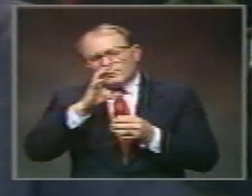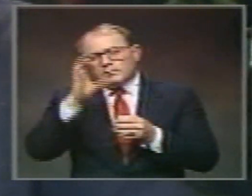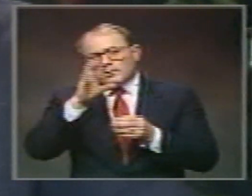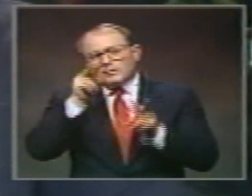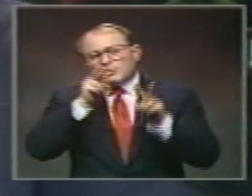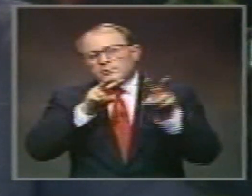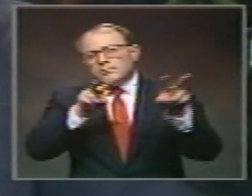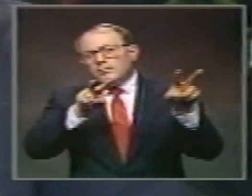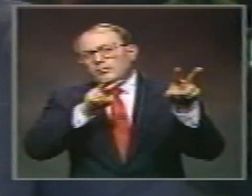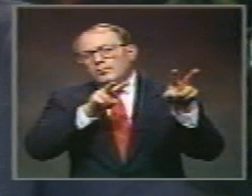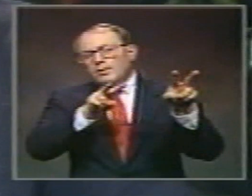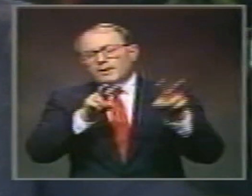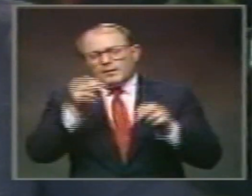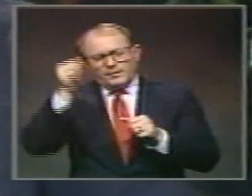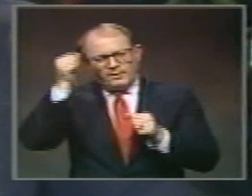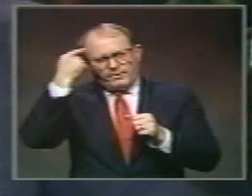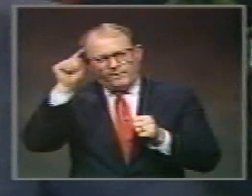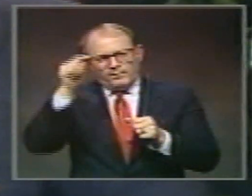him?